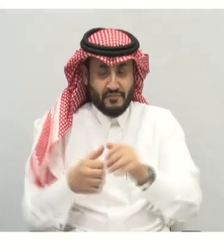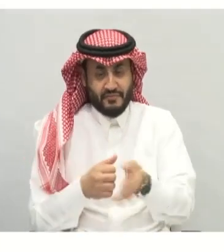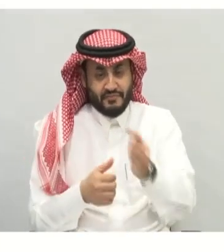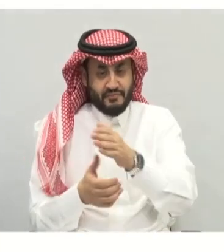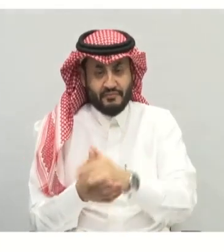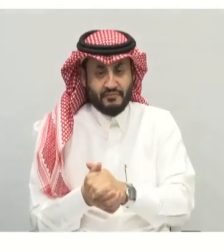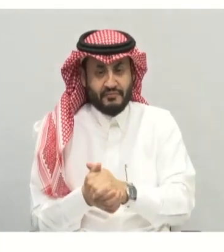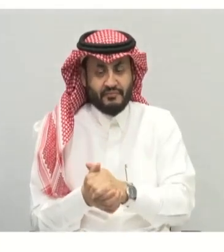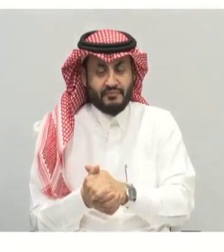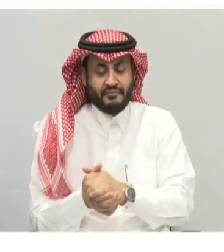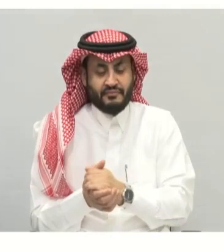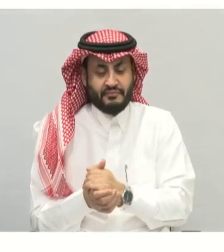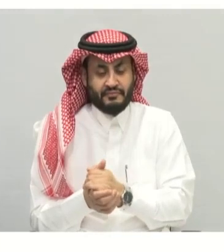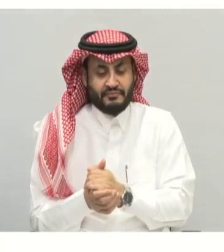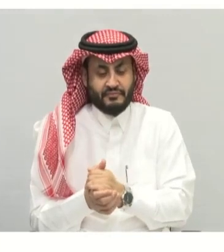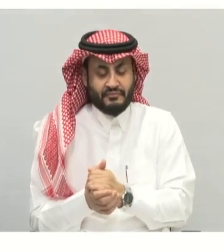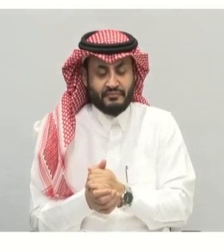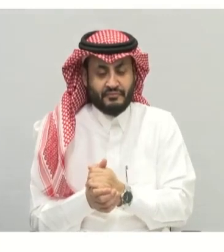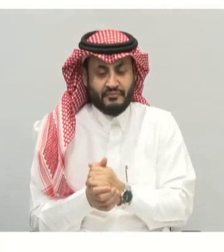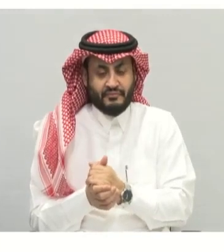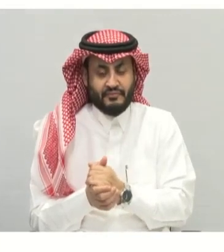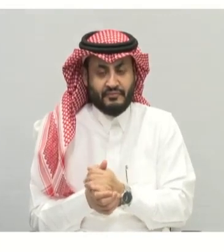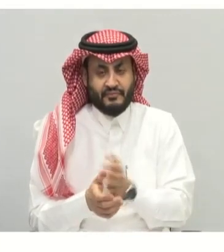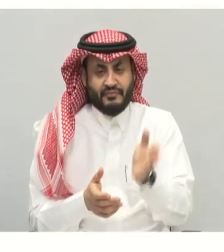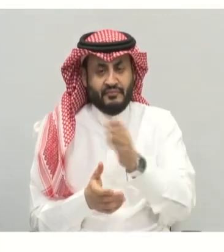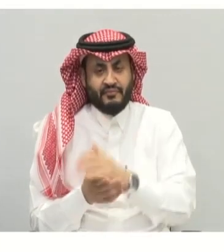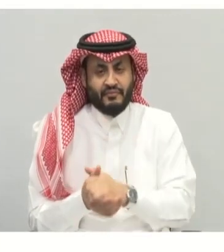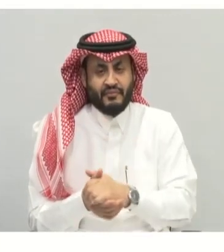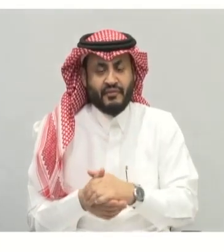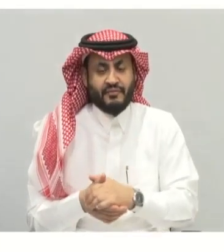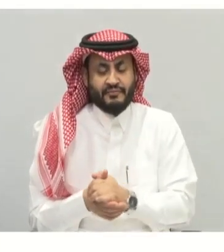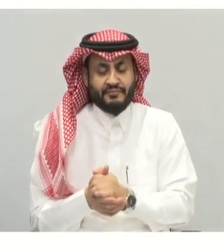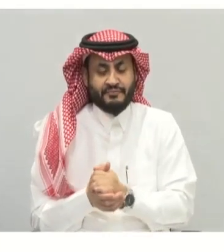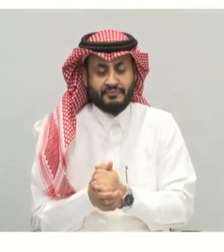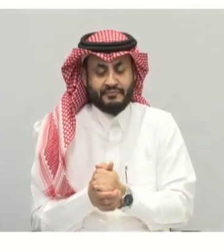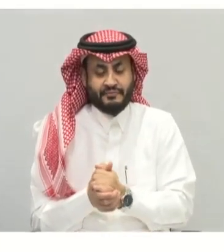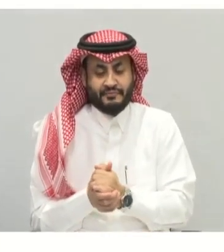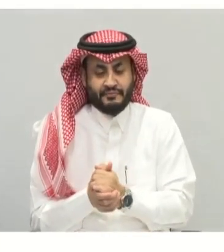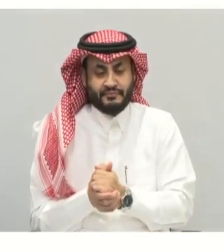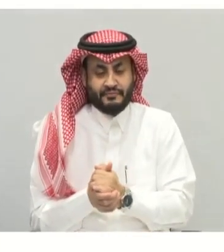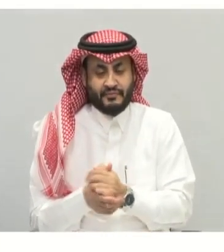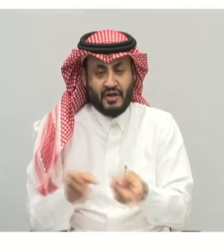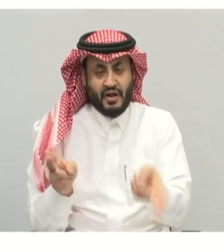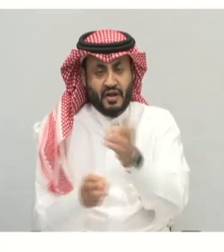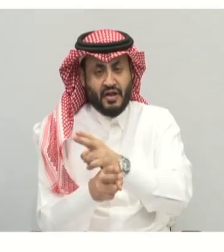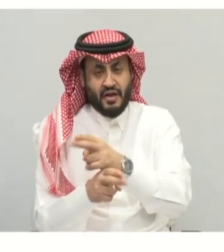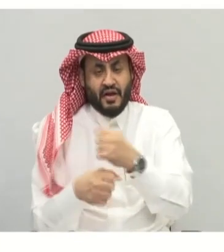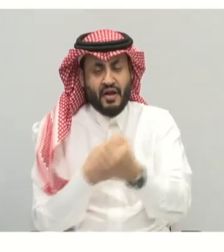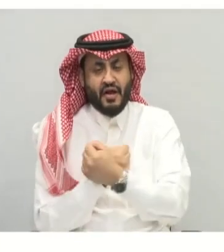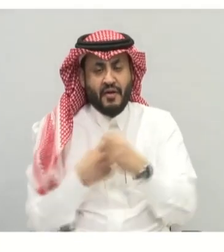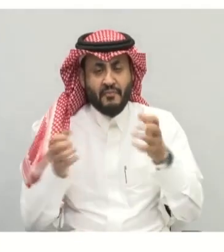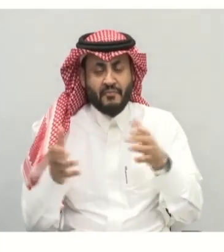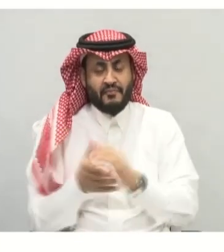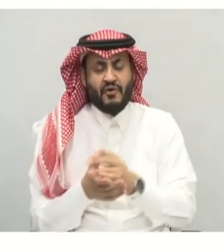and the assimilation phase or complete adjustment and the reverse cultural shock so we have discussed all of